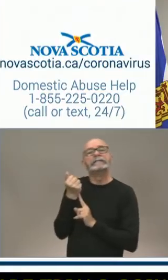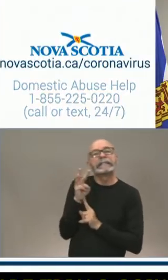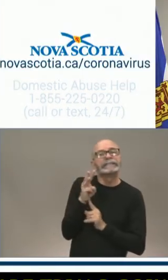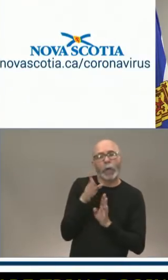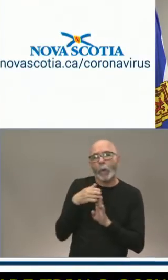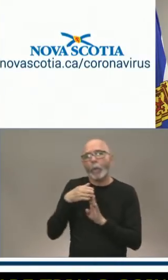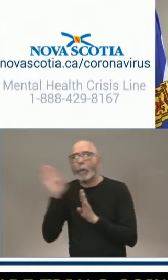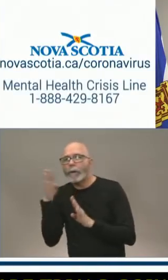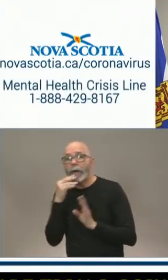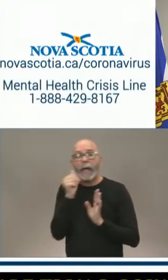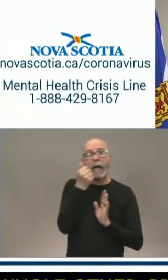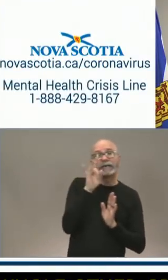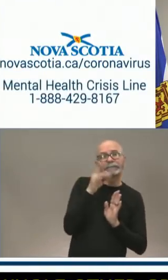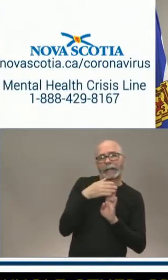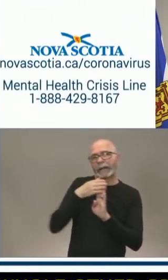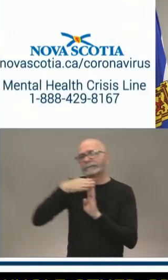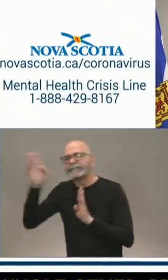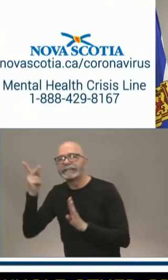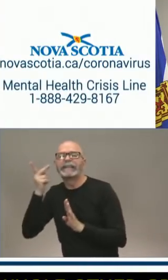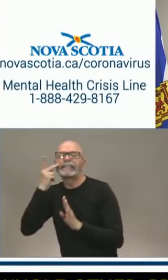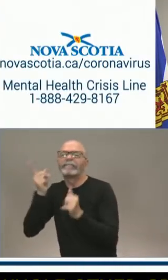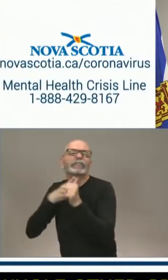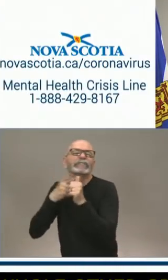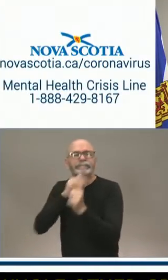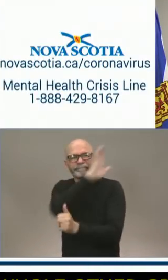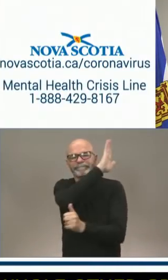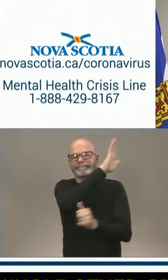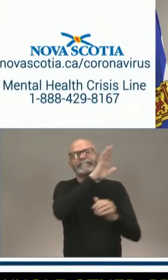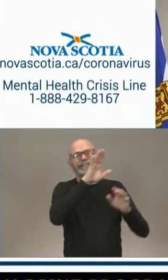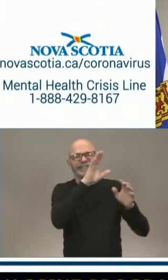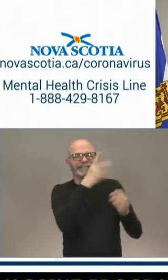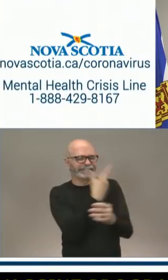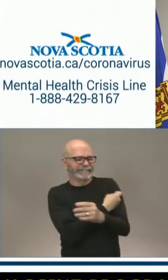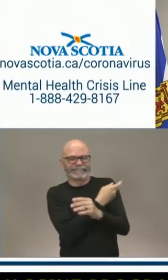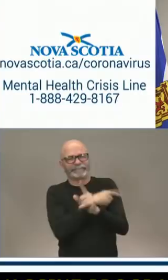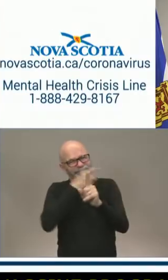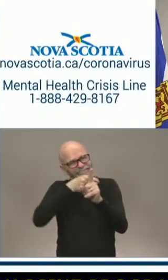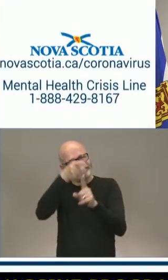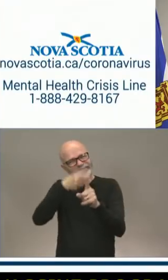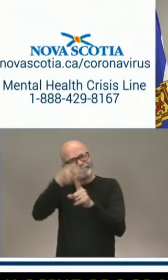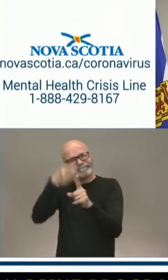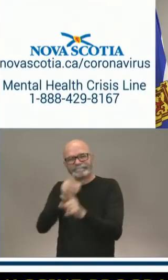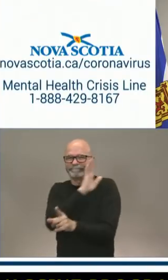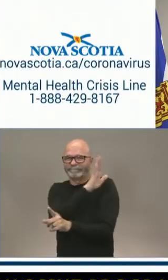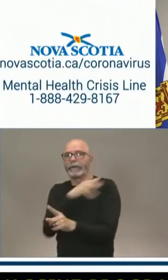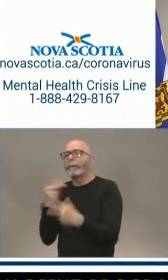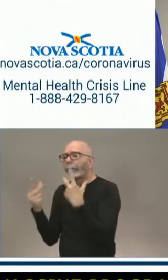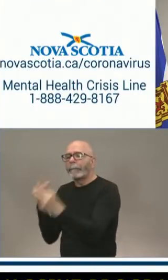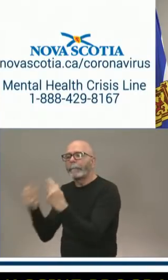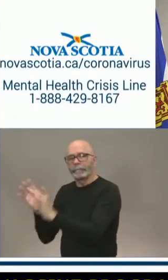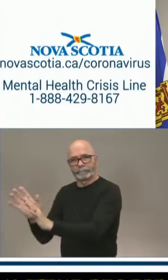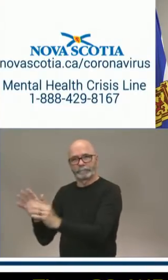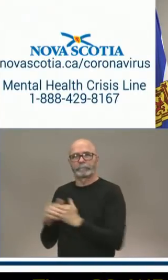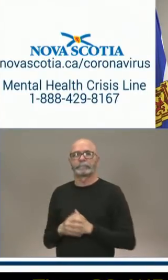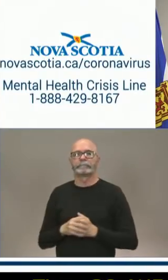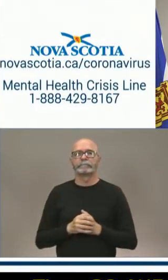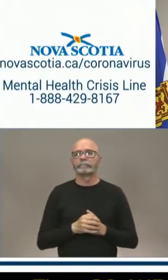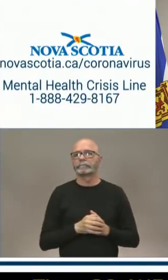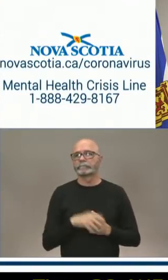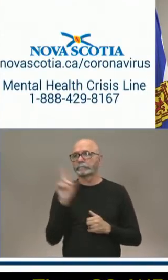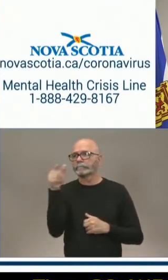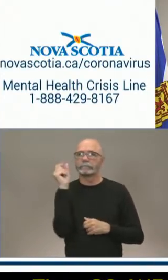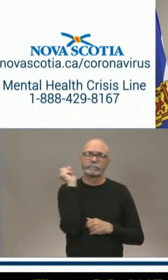follow-up. I wonder if you could speak just a little bit to, and you say the information's coming, that's fine,